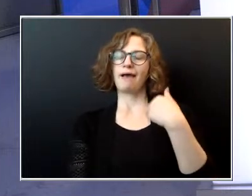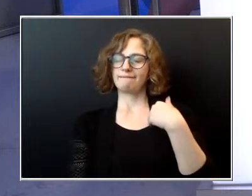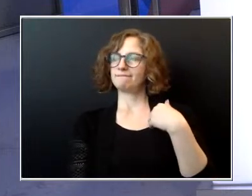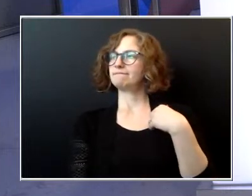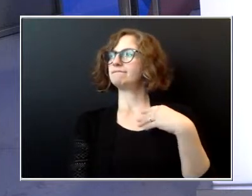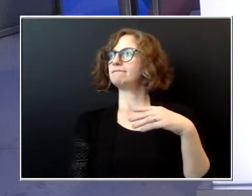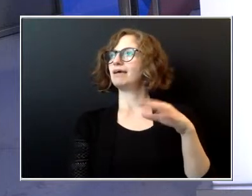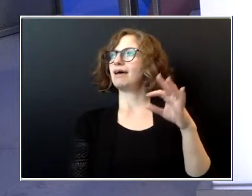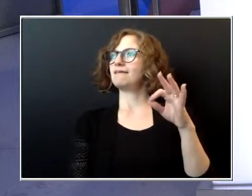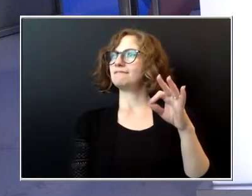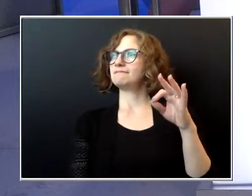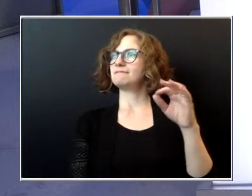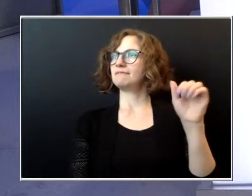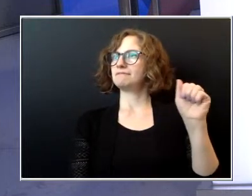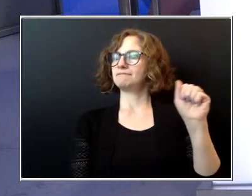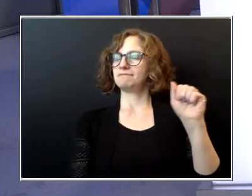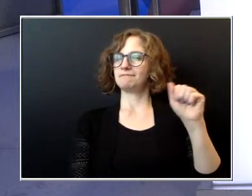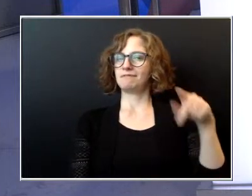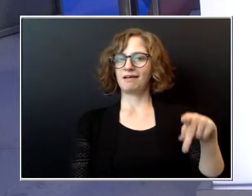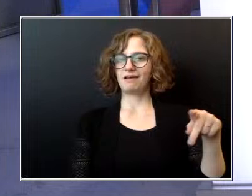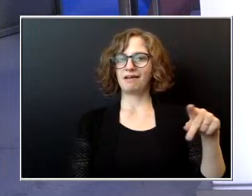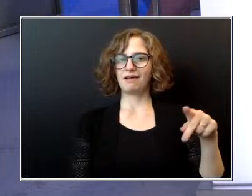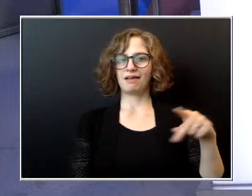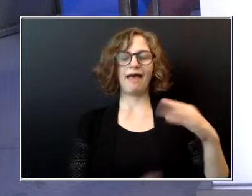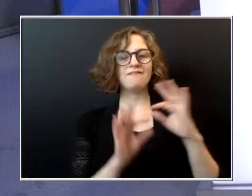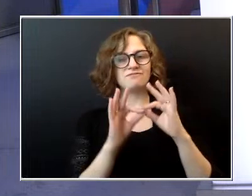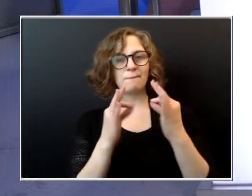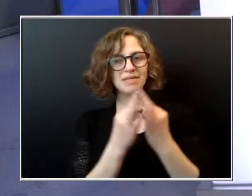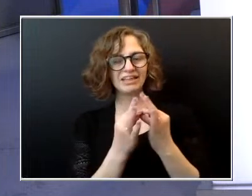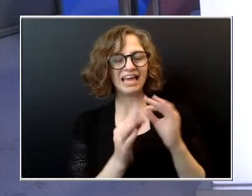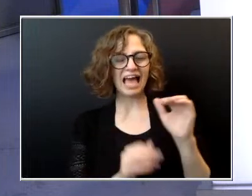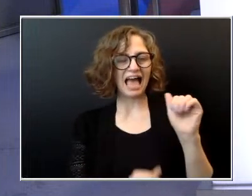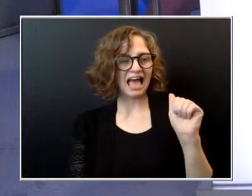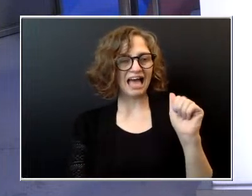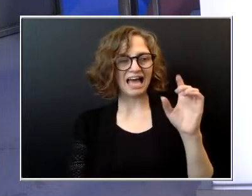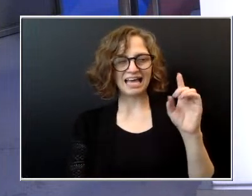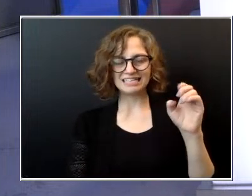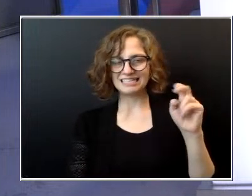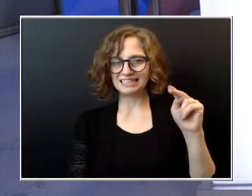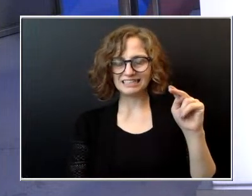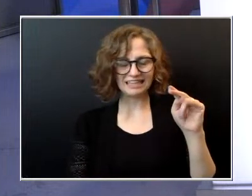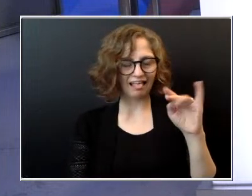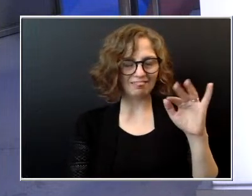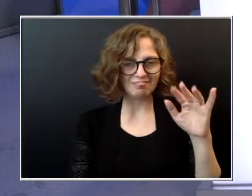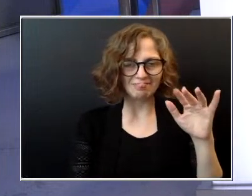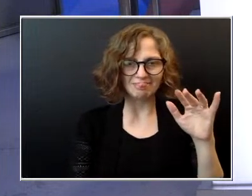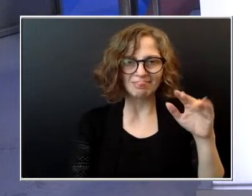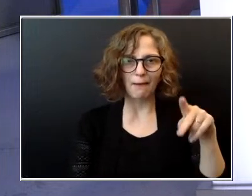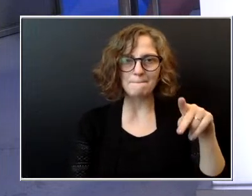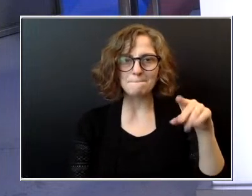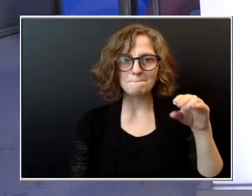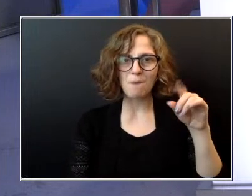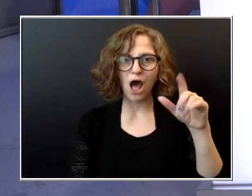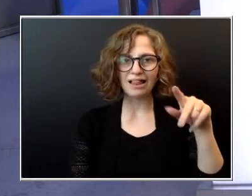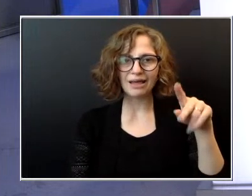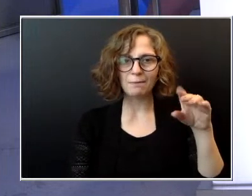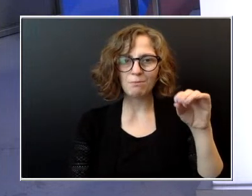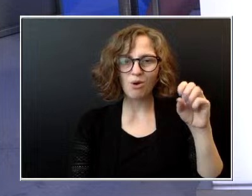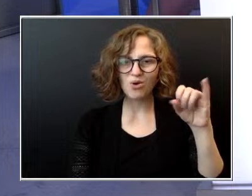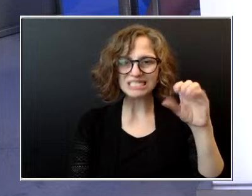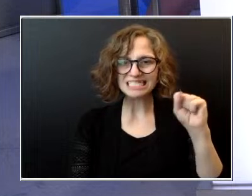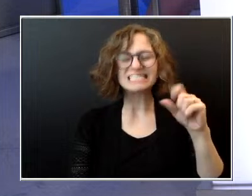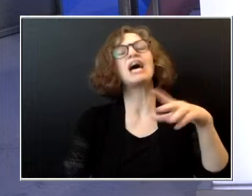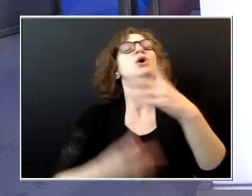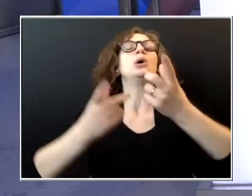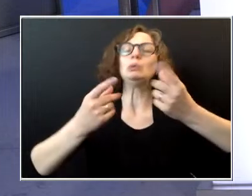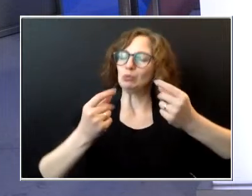adenomatous polyposis. Okay, what that really says is you have a whole lot of polyps in your colon. It covers your colon, and pretty much those things can easily